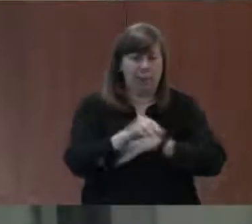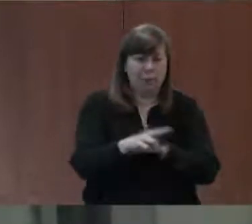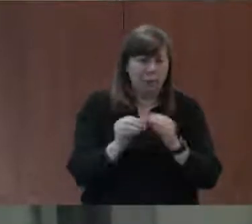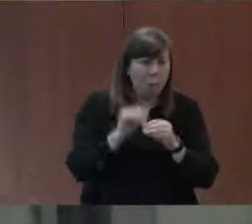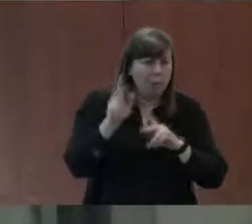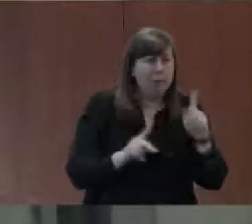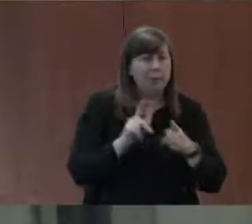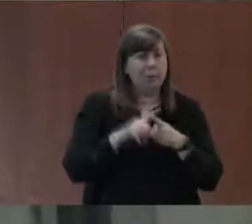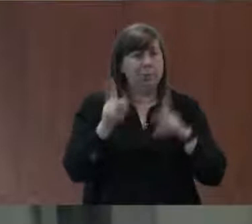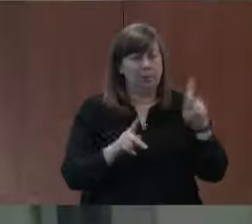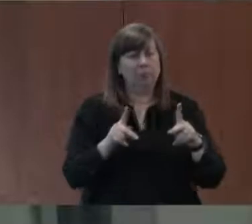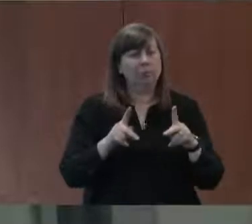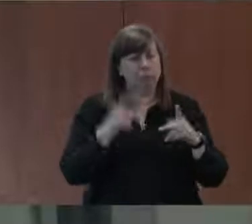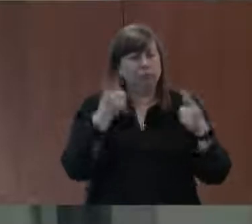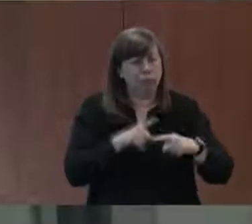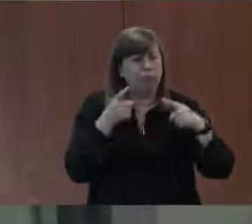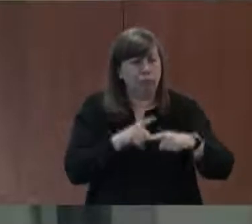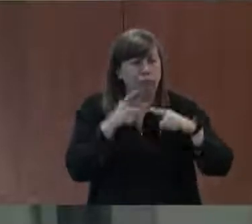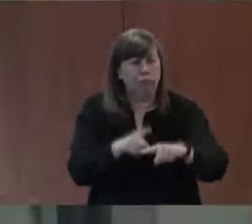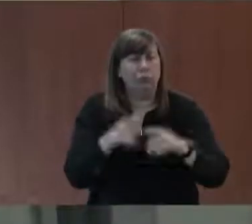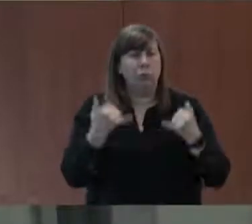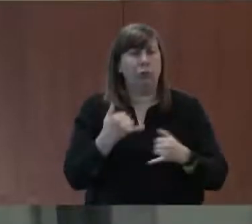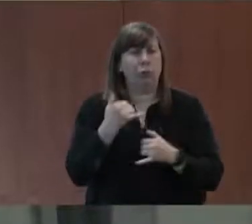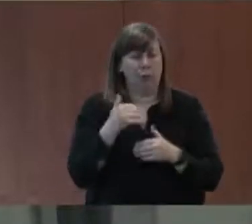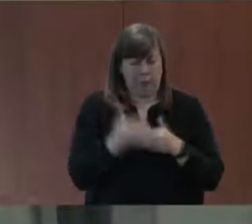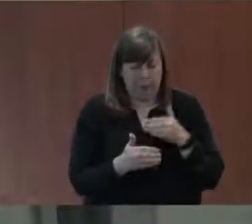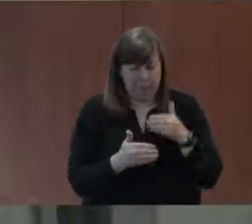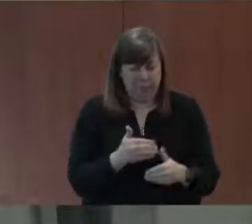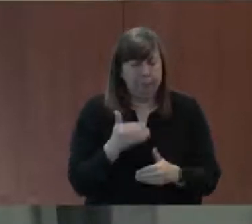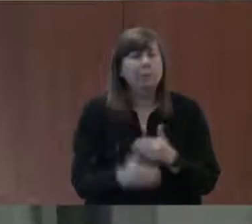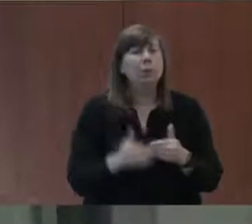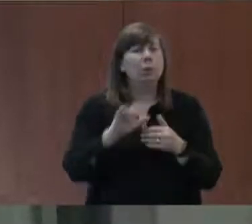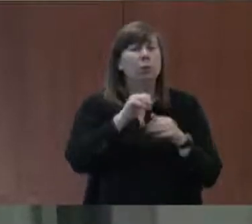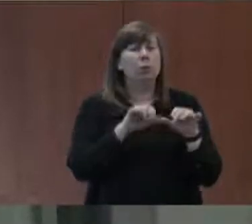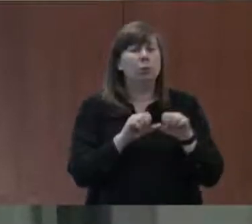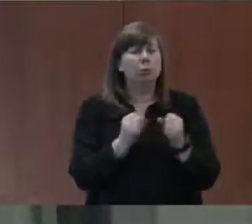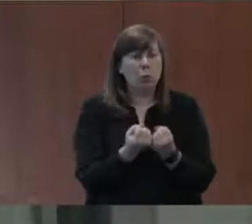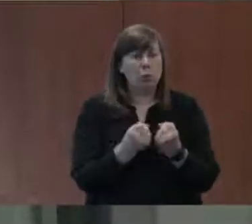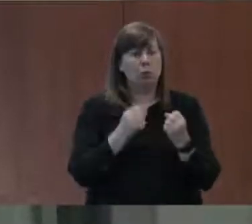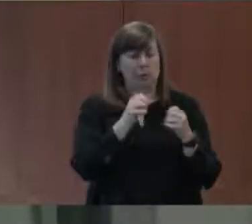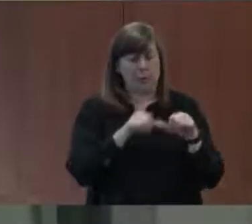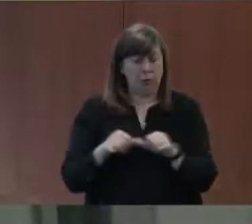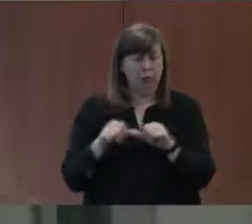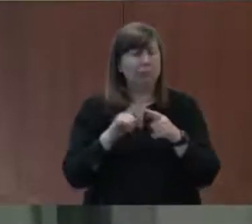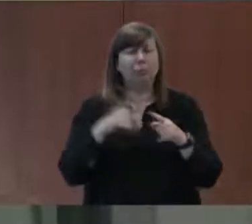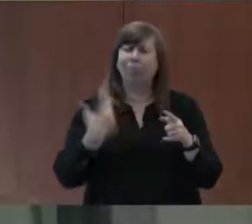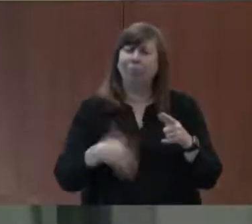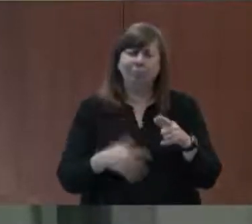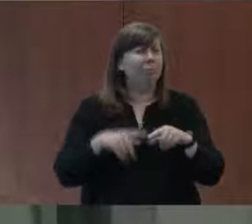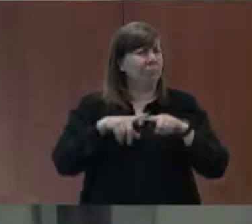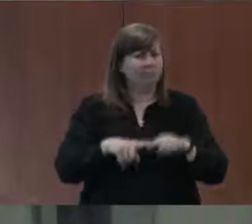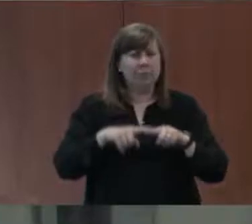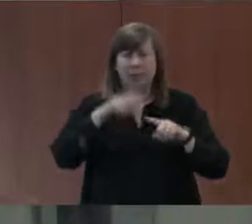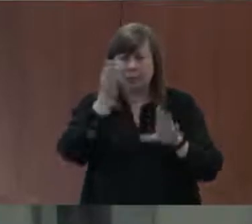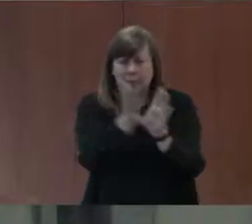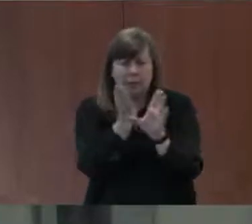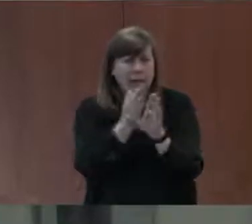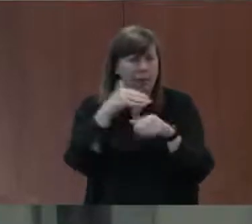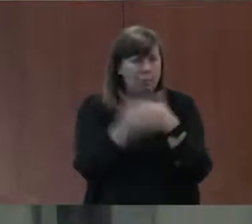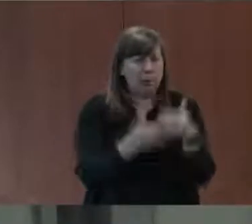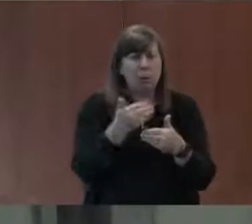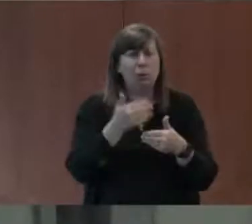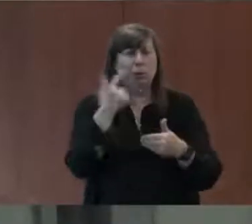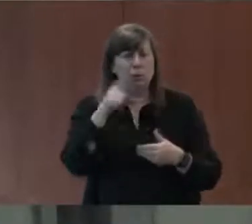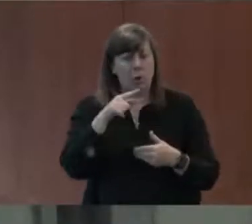as long as people continue to comply with the current step. Social engineering is a well-documented activity. It relies upon the psychological processes